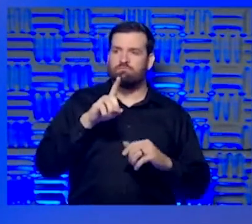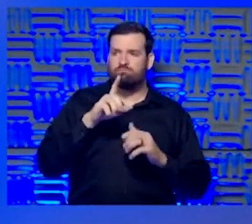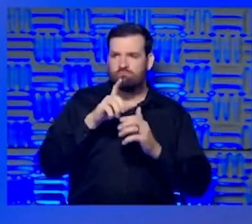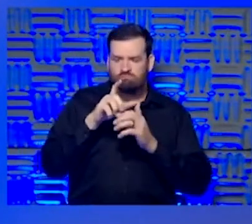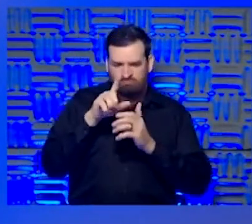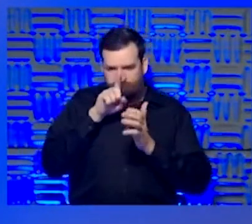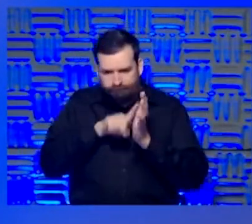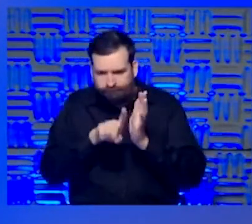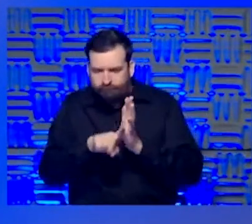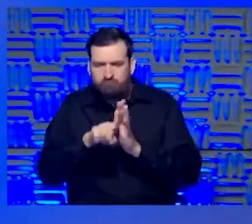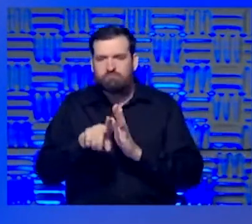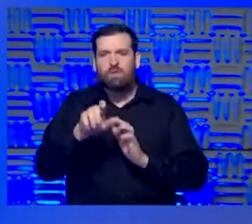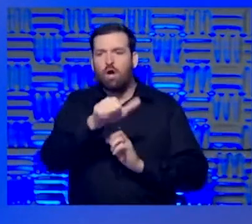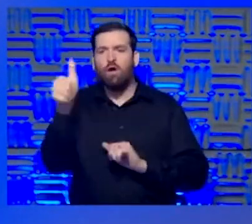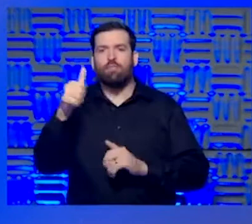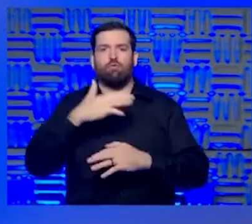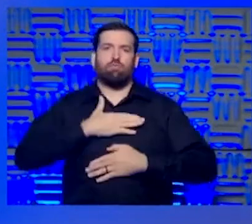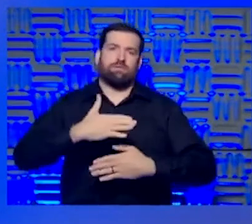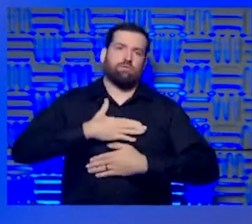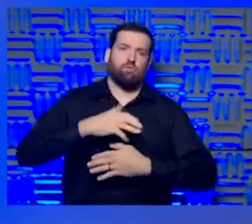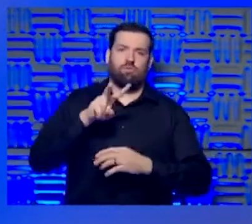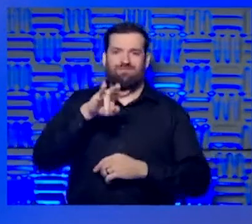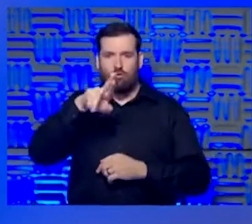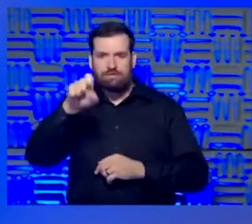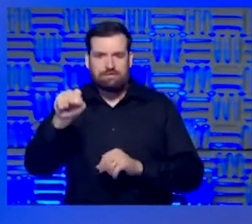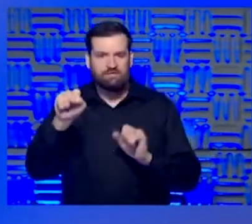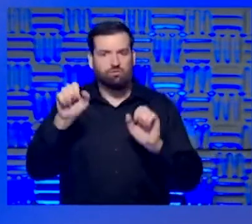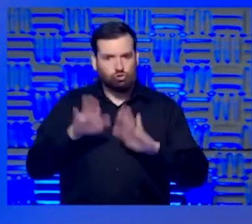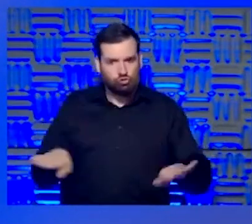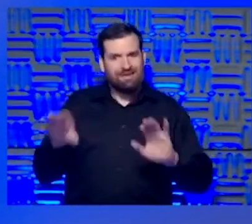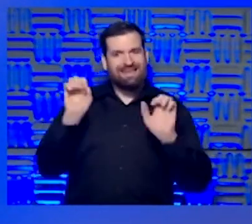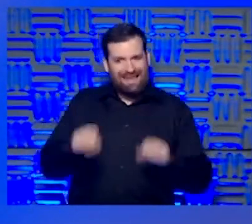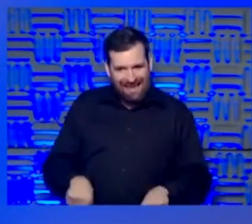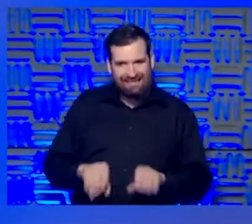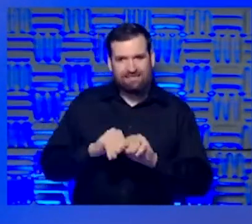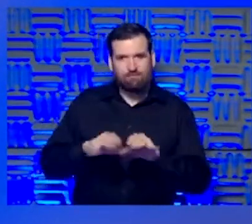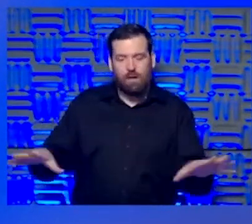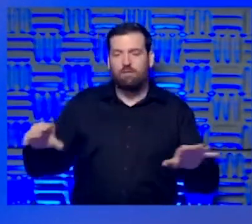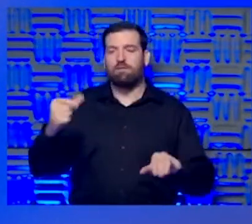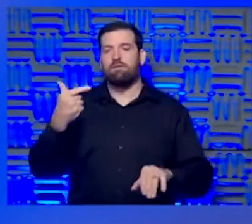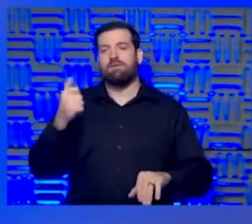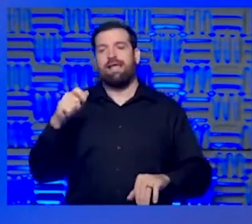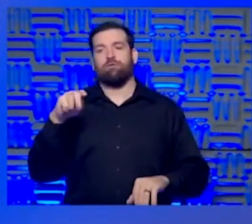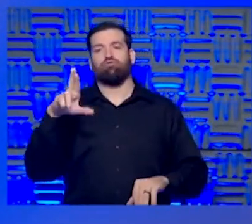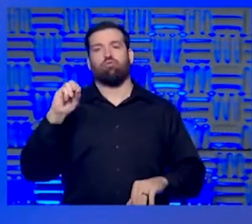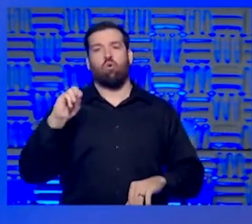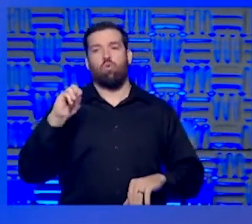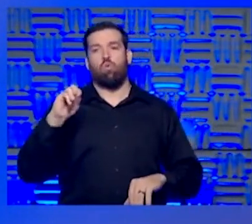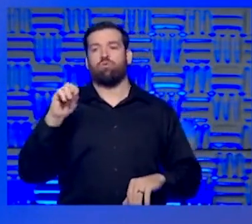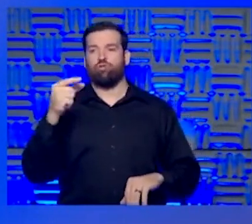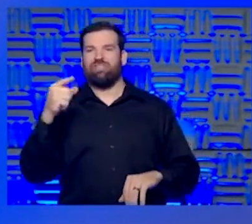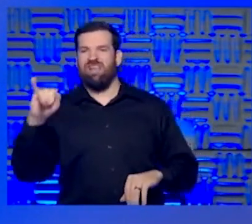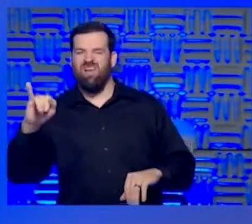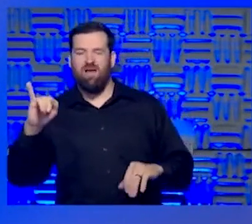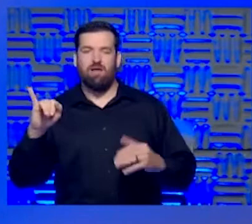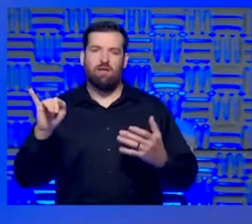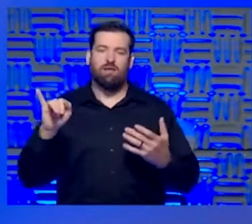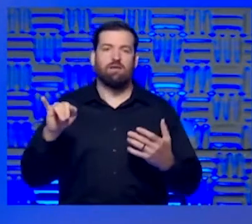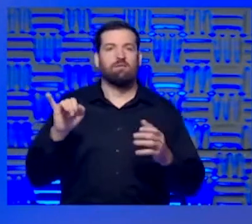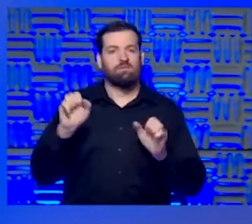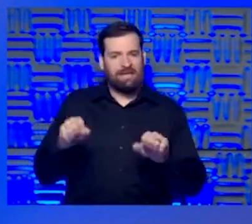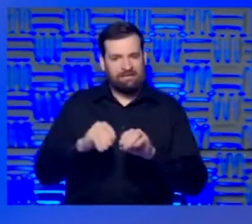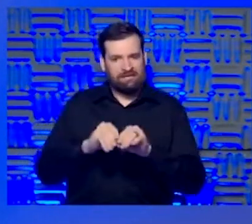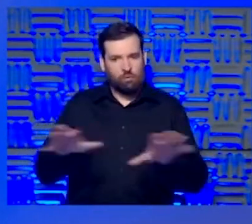respiratory viruses. We understand that children can spread. We understand that gastrointestinal bugs can